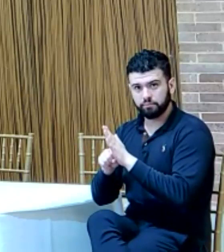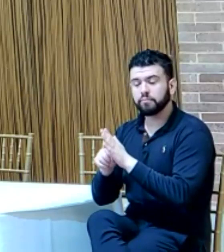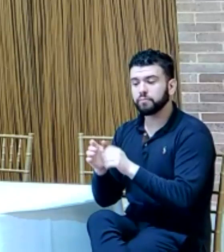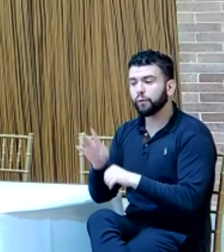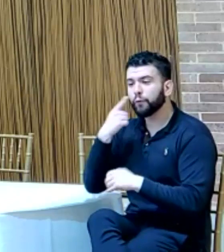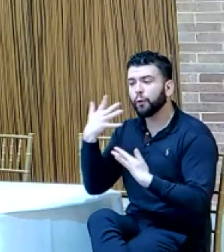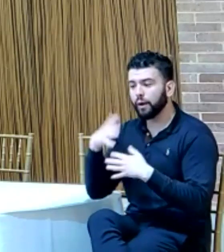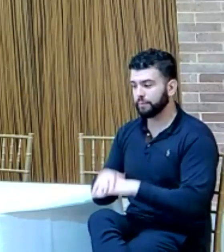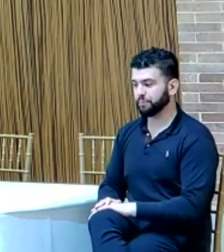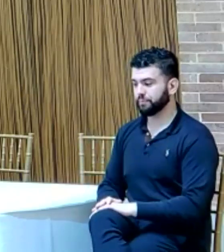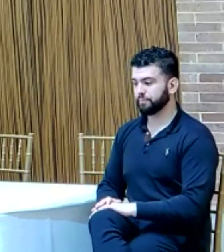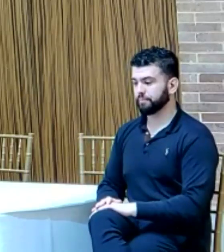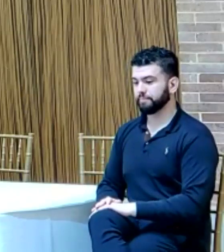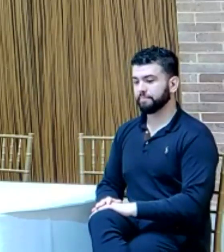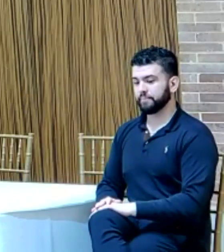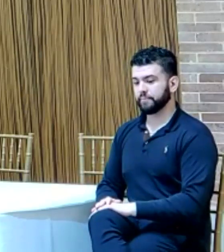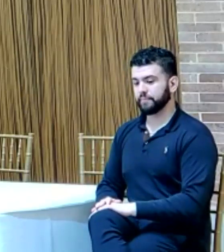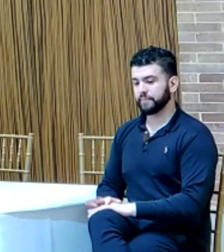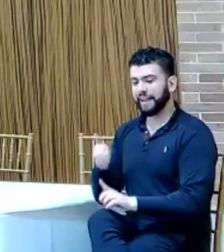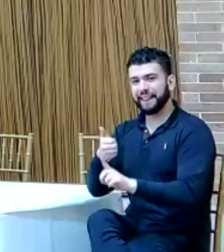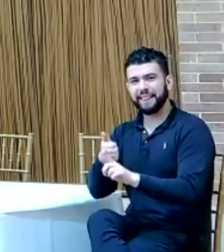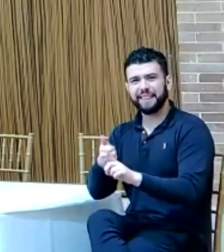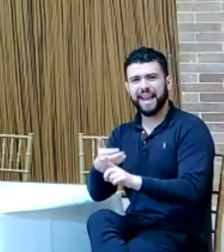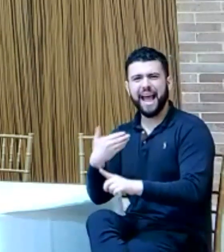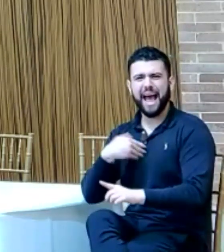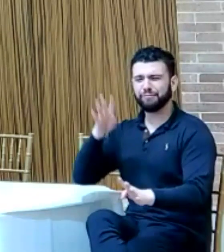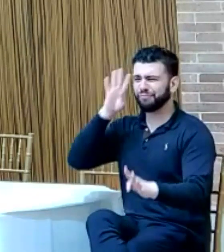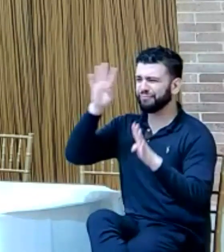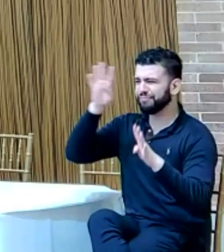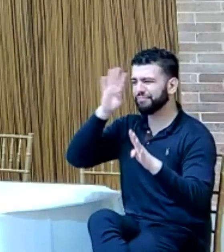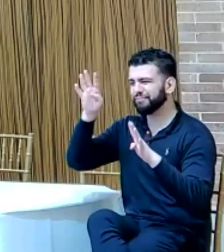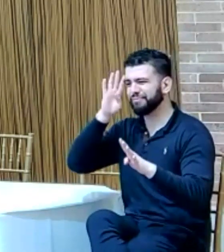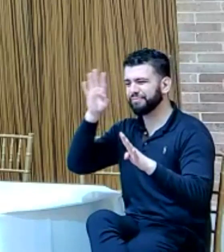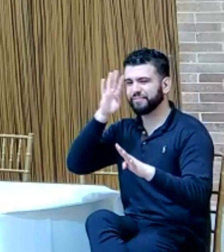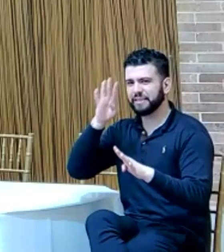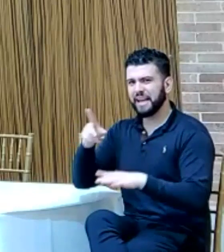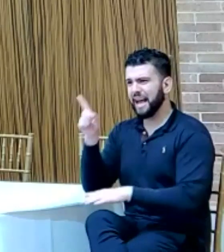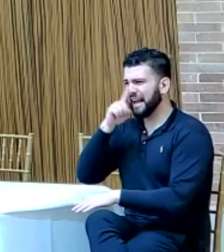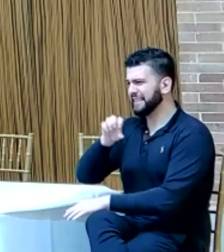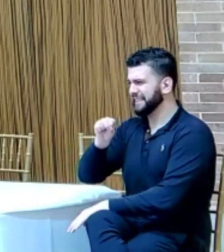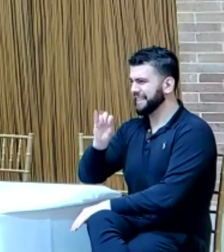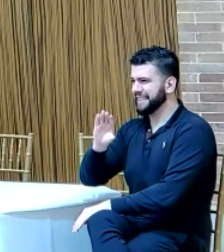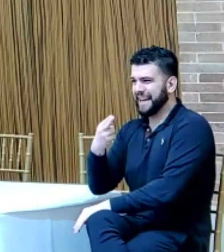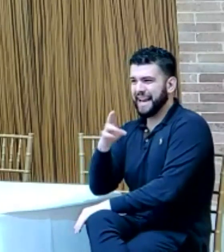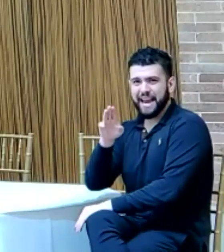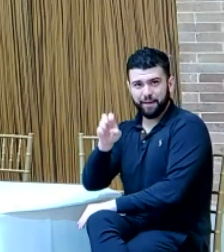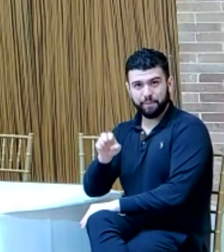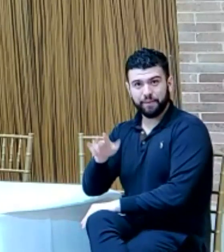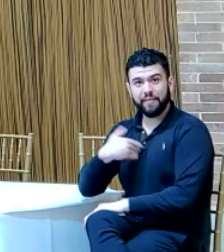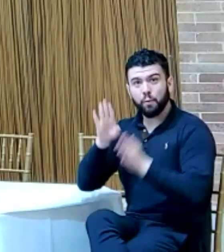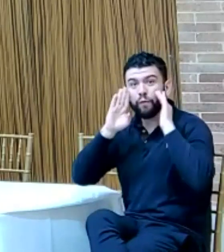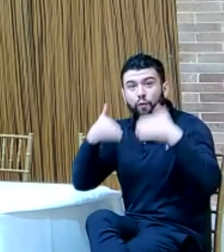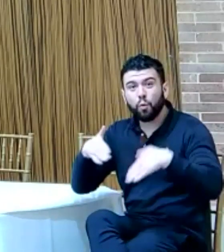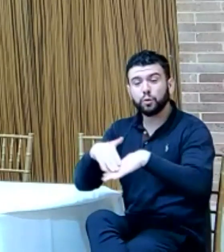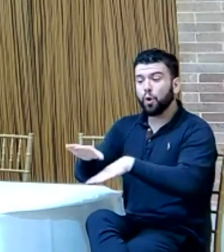York who actually created a scheme targeting Caribbean homeowners in New York